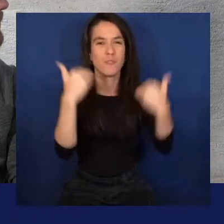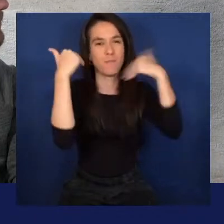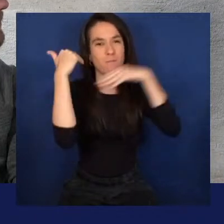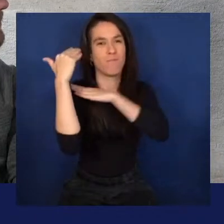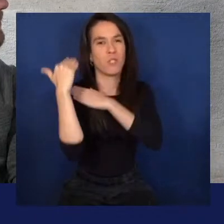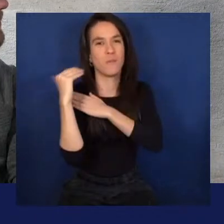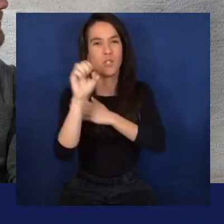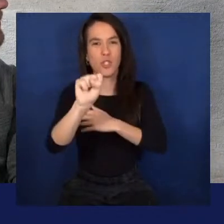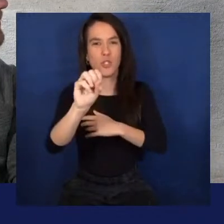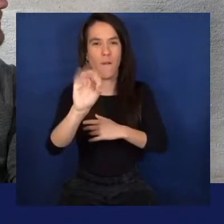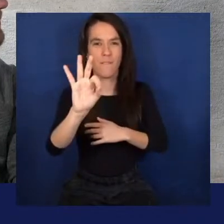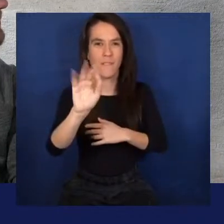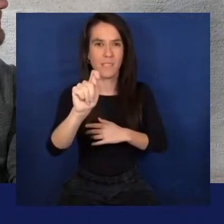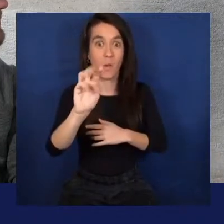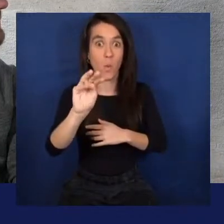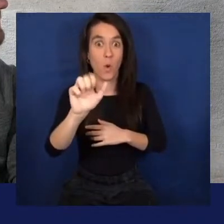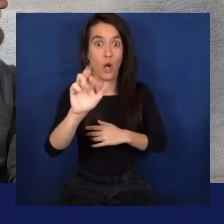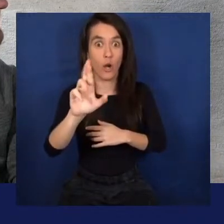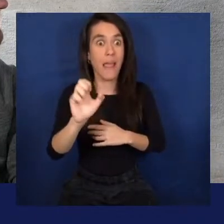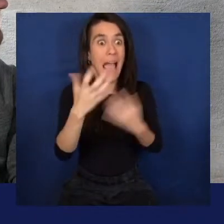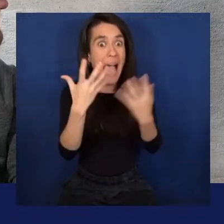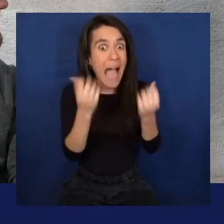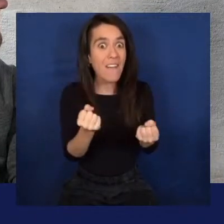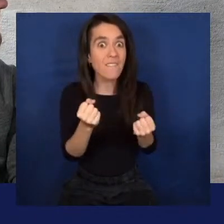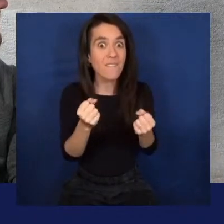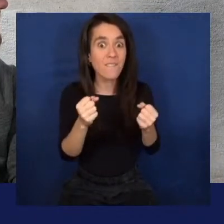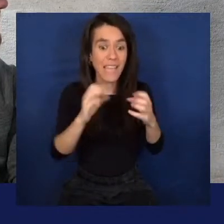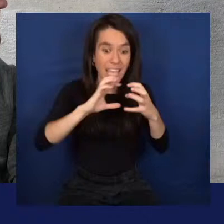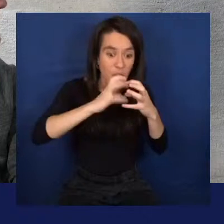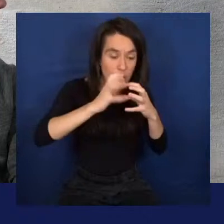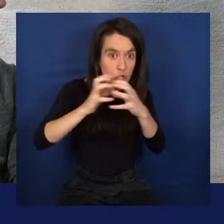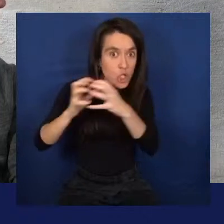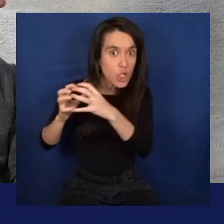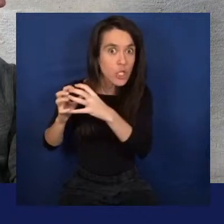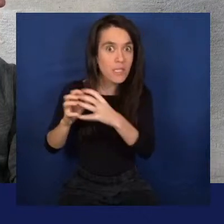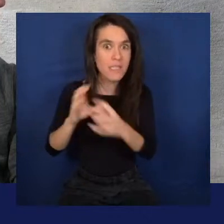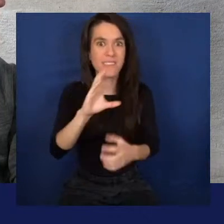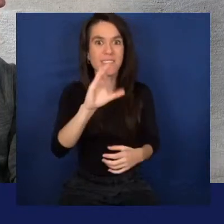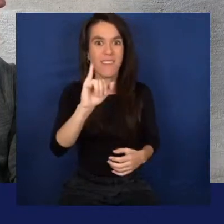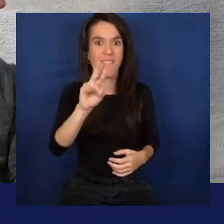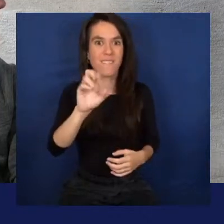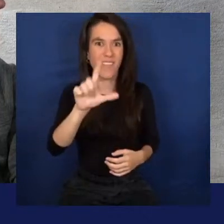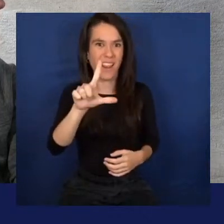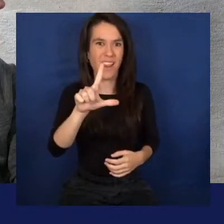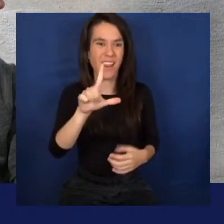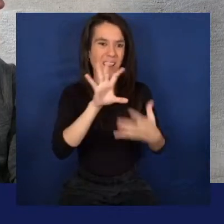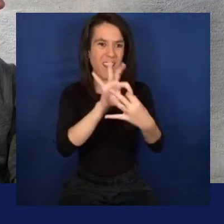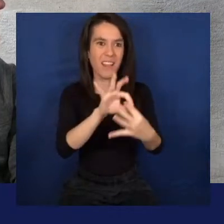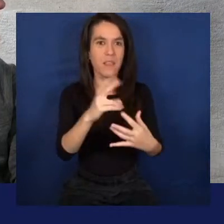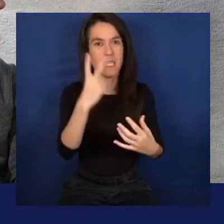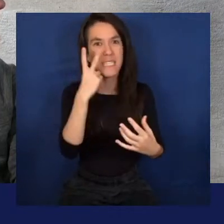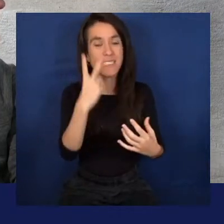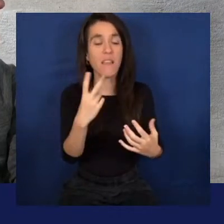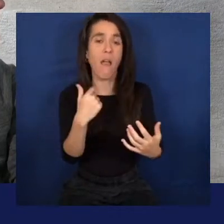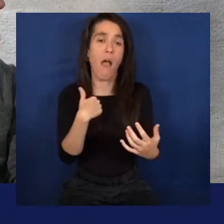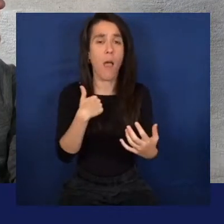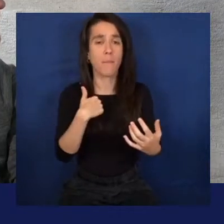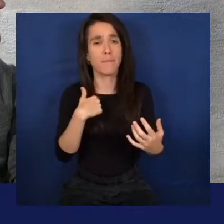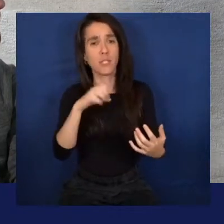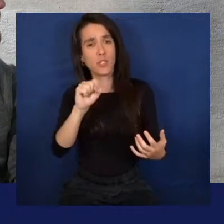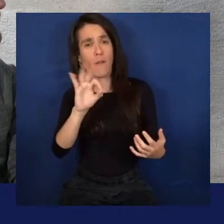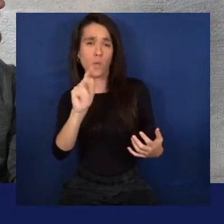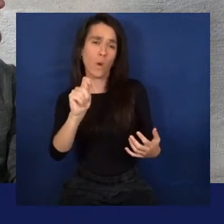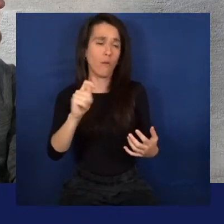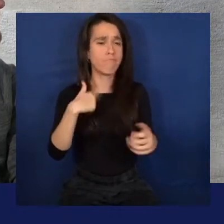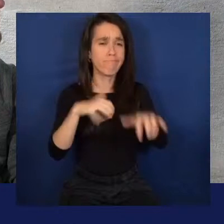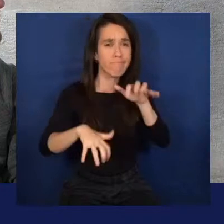civil engineers. Mm-hmm. And I remember one time one of their engineers came in, and I was like, oh yeah, I'm a software engineer. He's like, are you?